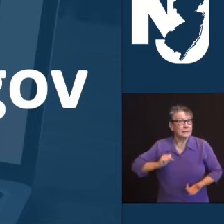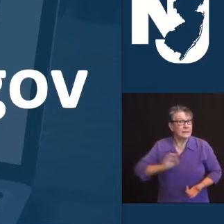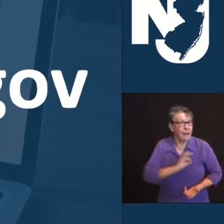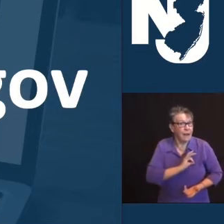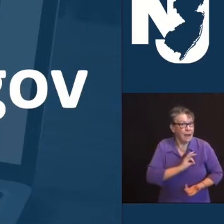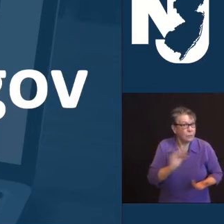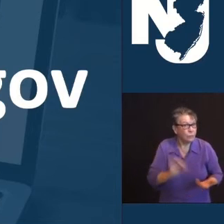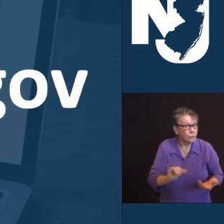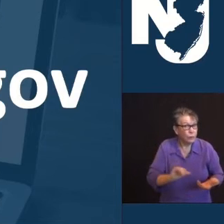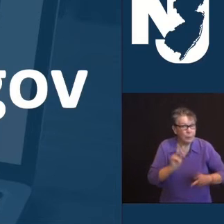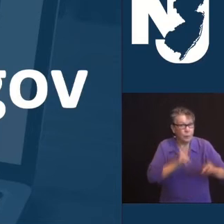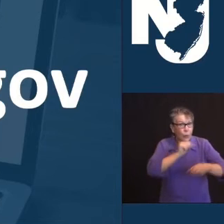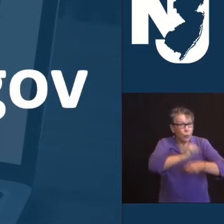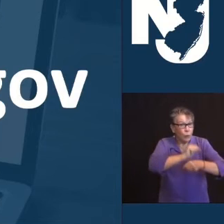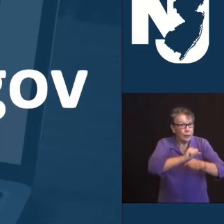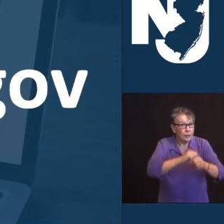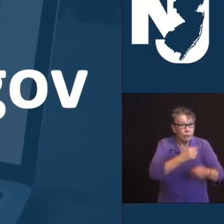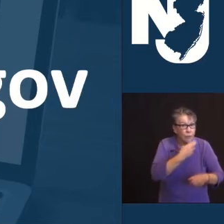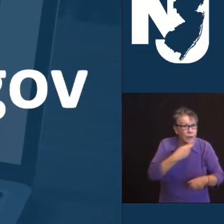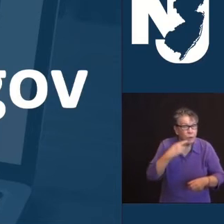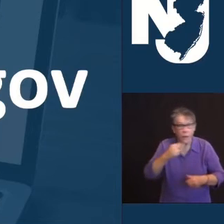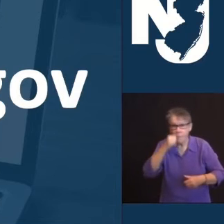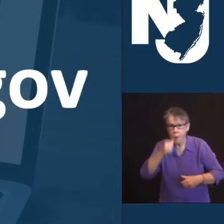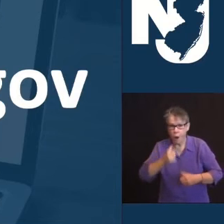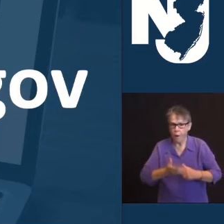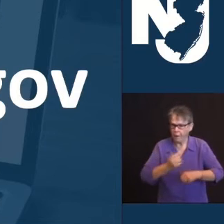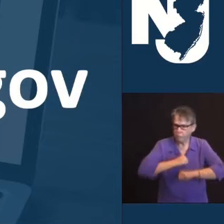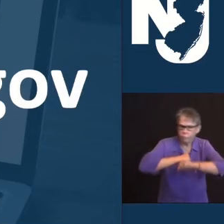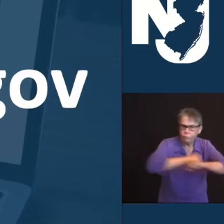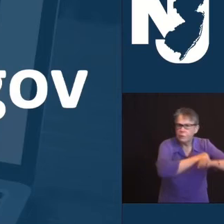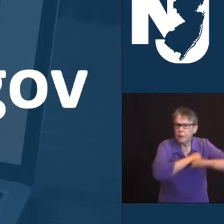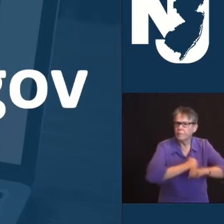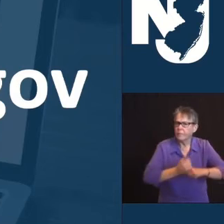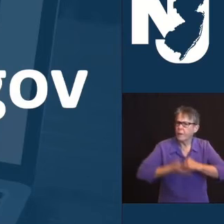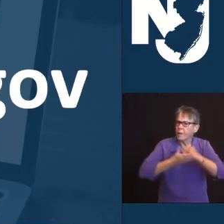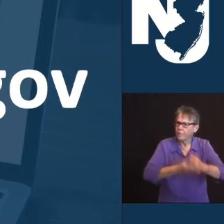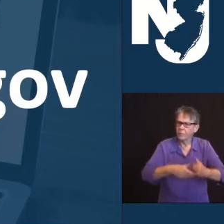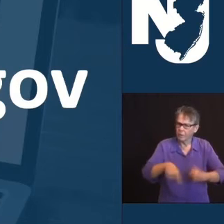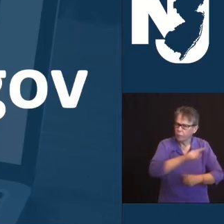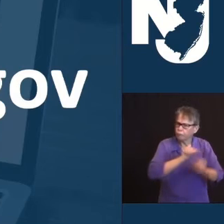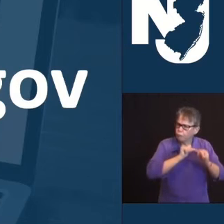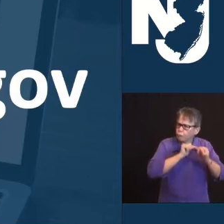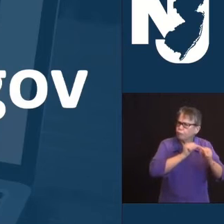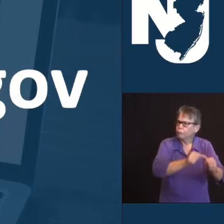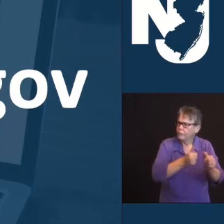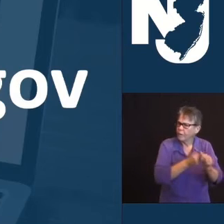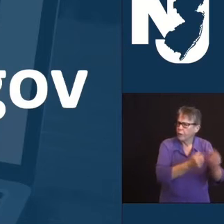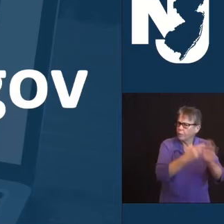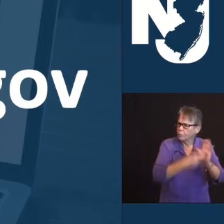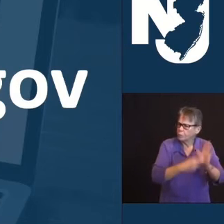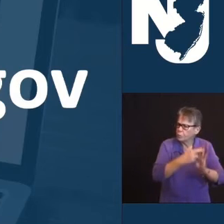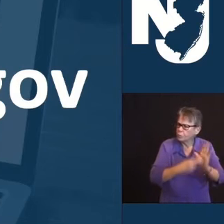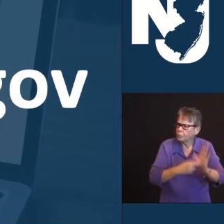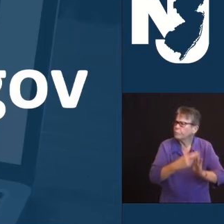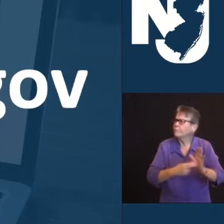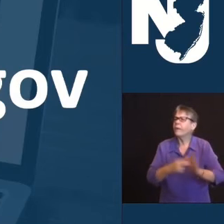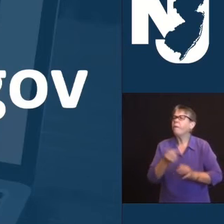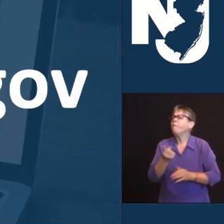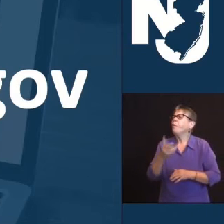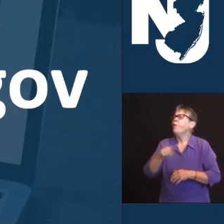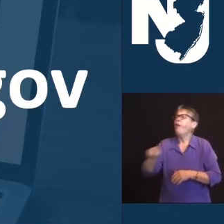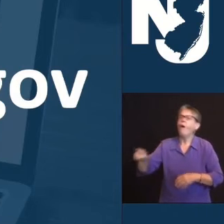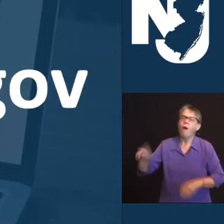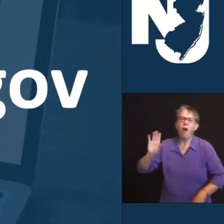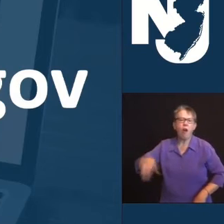appreciated. We simply will not tolerate those who think the rules are for everyone else but them. And if you think